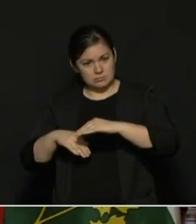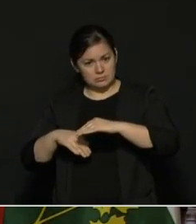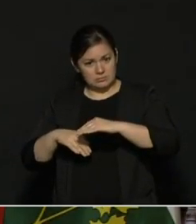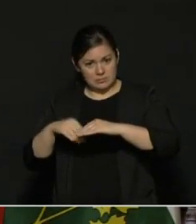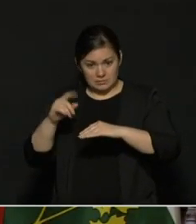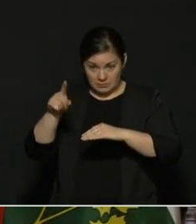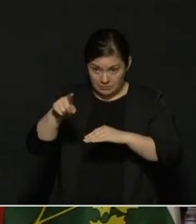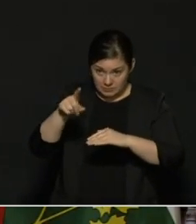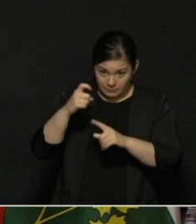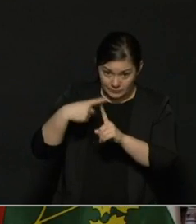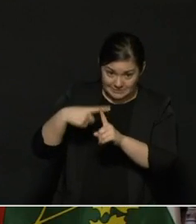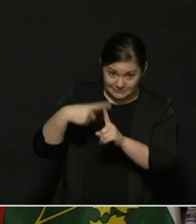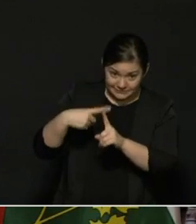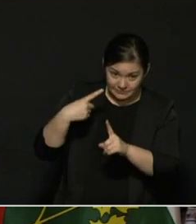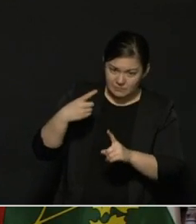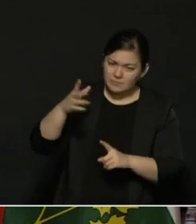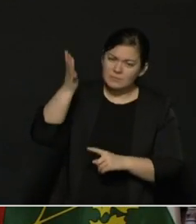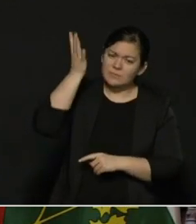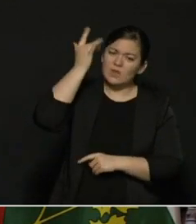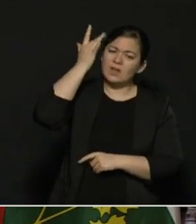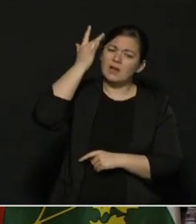why you think that is happening.